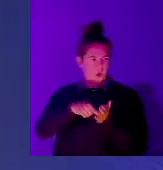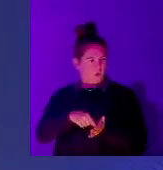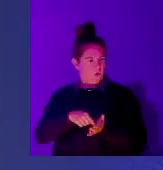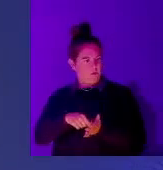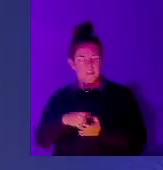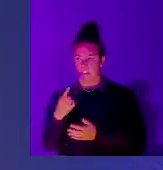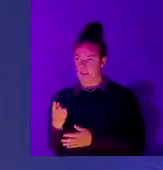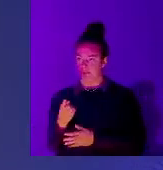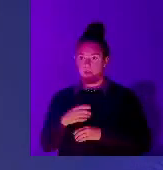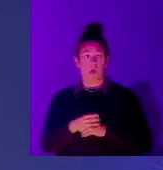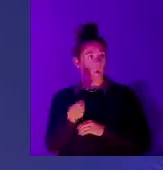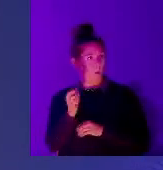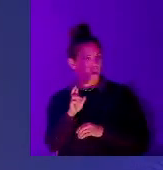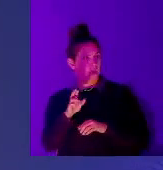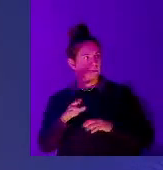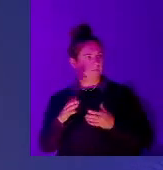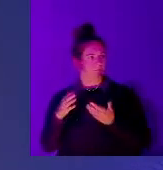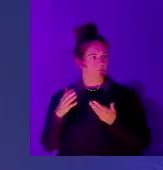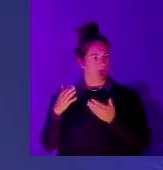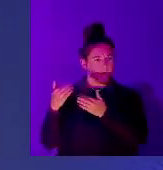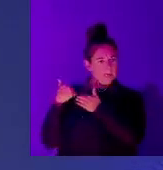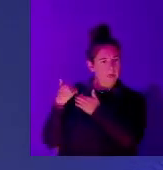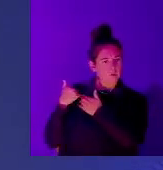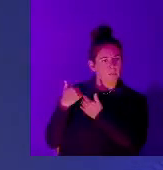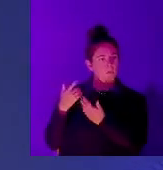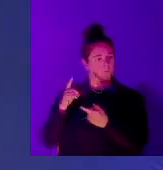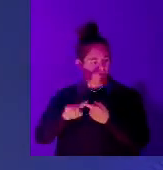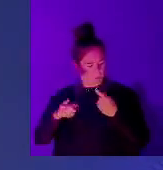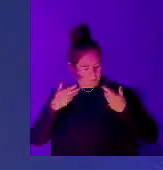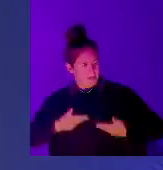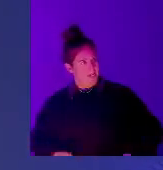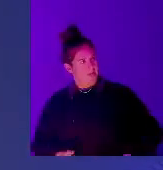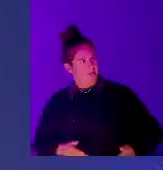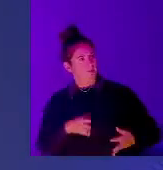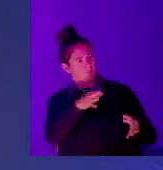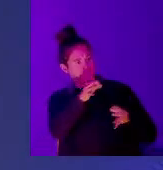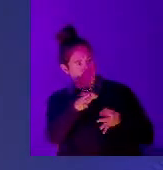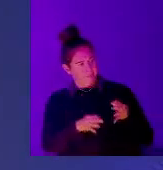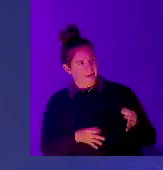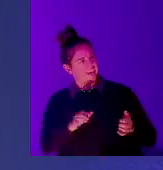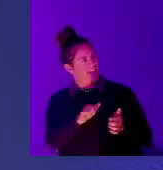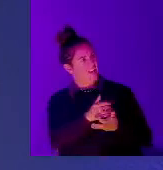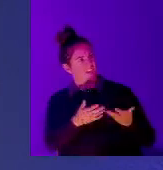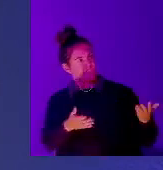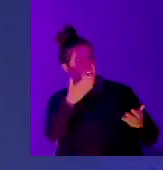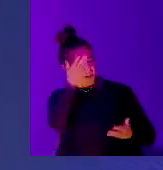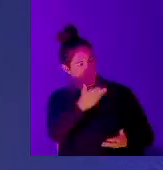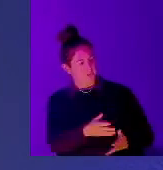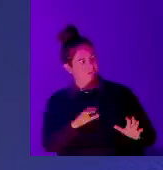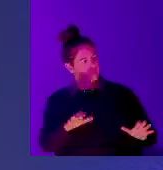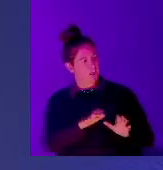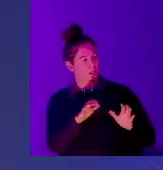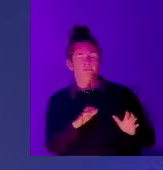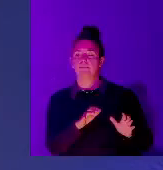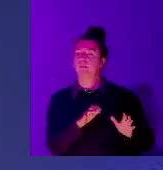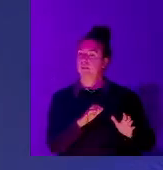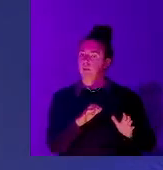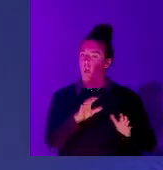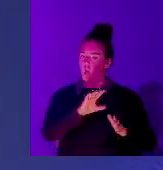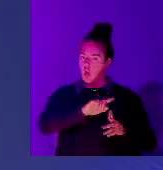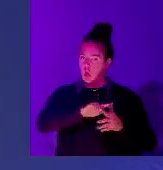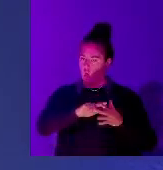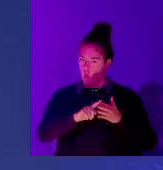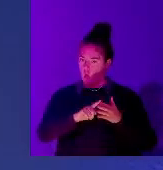to explain anything He has done or permitted in my life, is sure to be of the flesh,